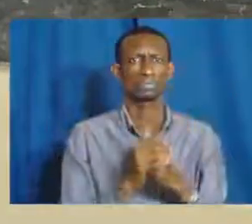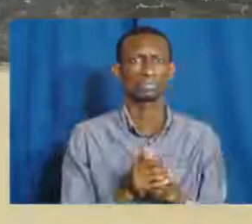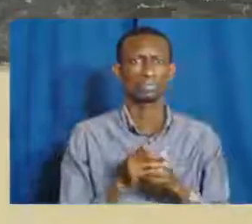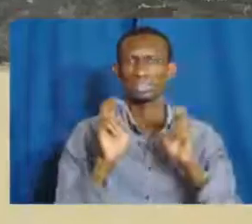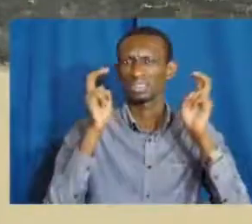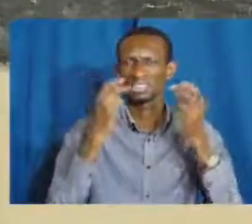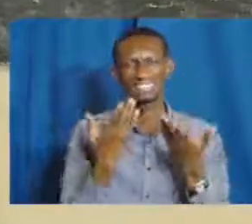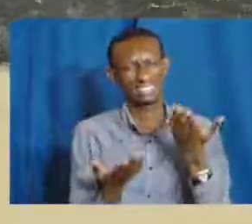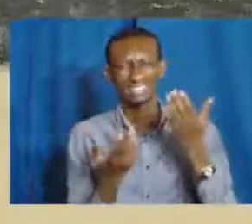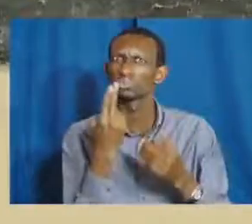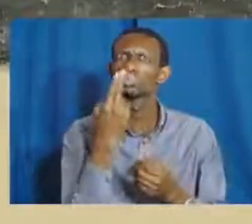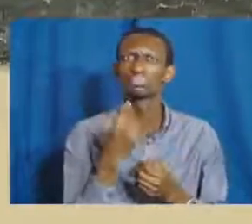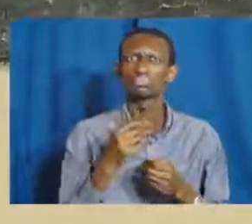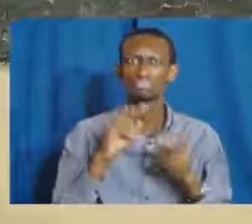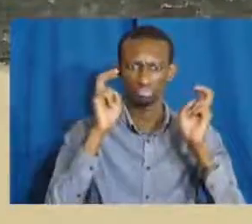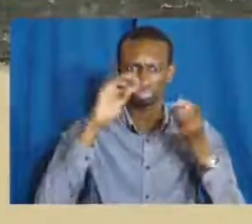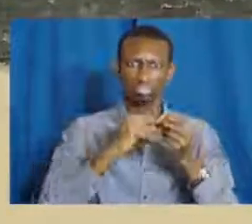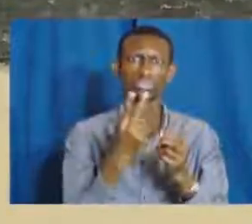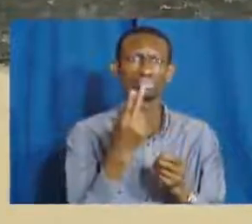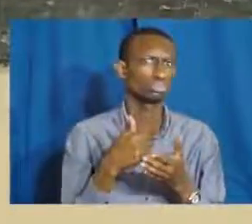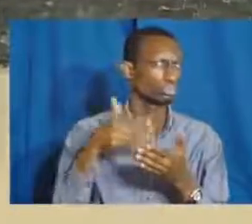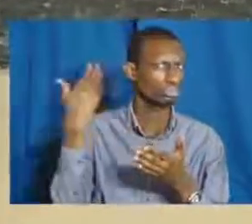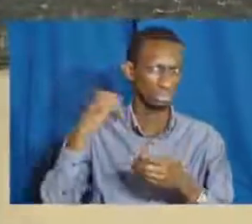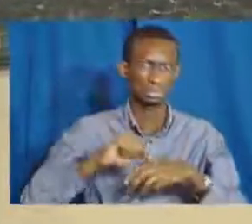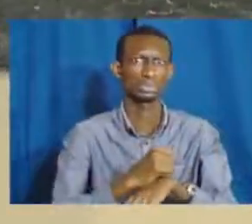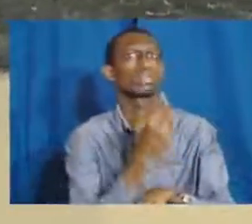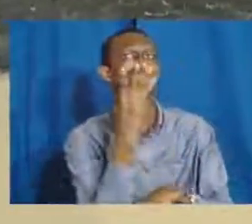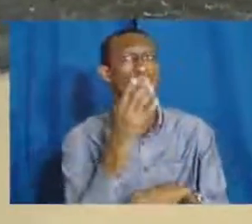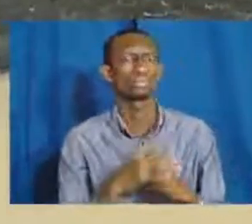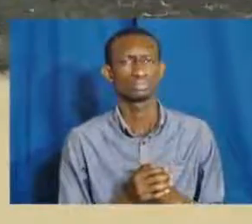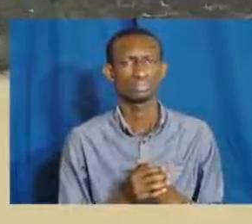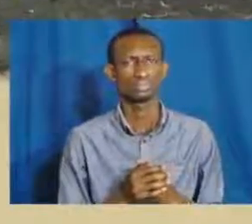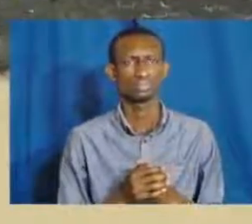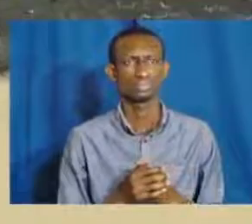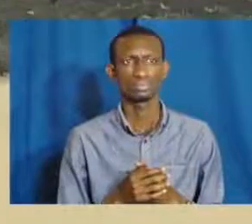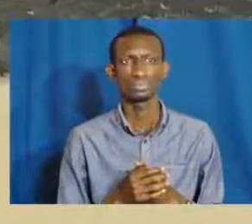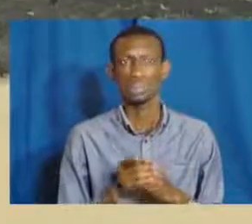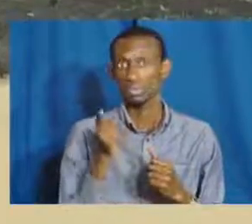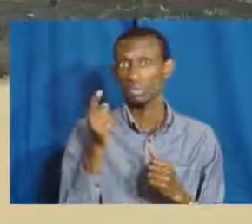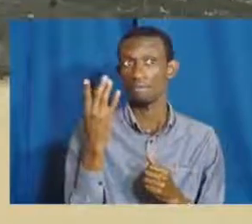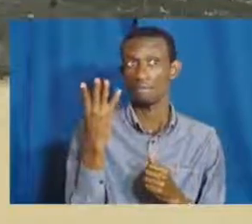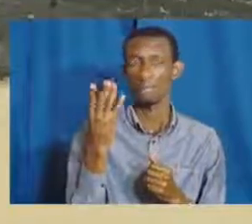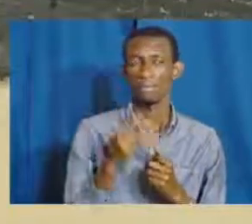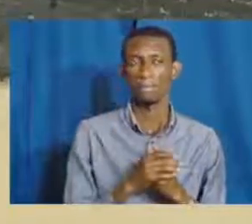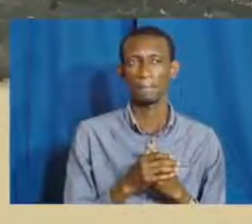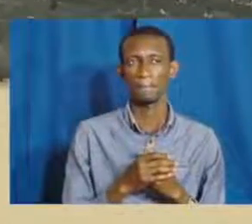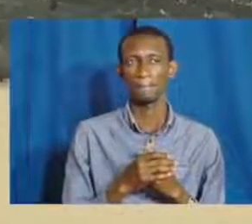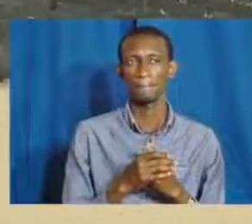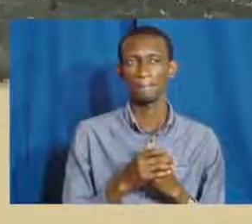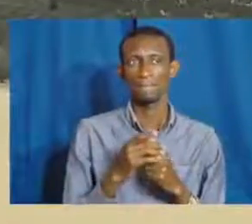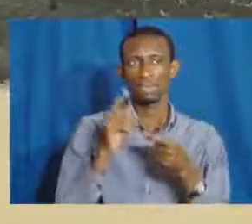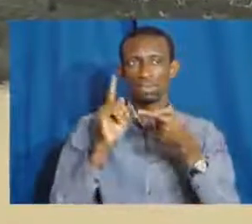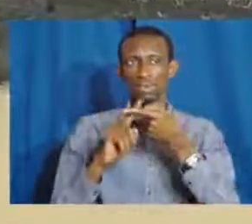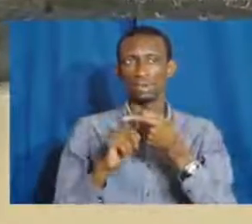think in unit 2 of senior 4. So these are 4. When you add this